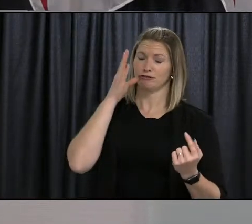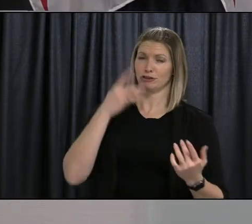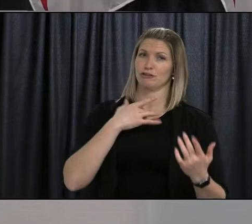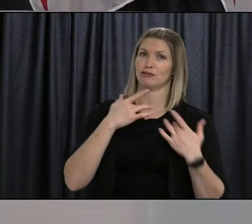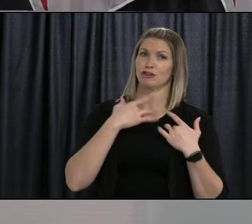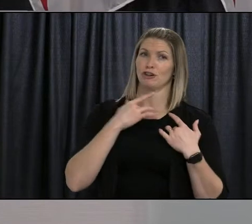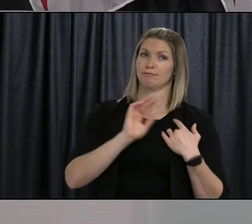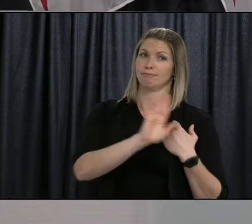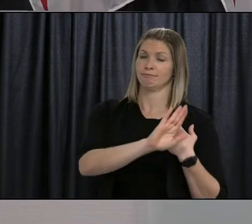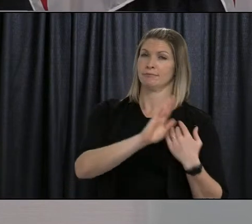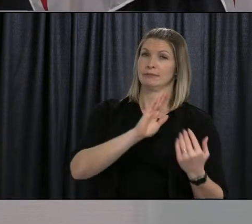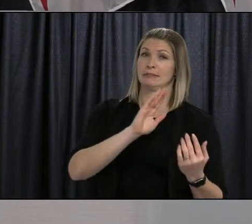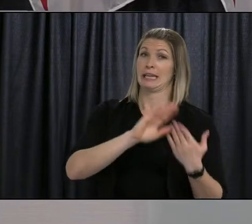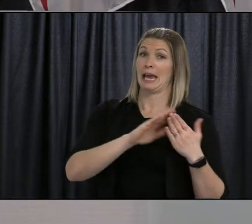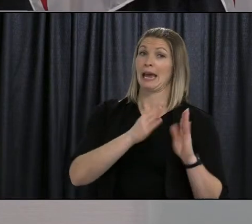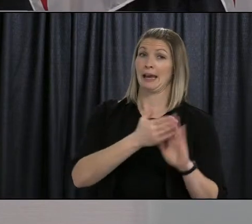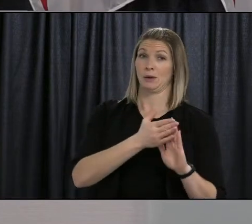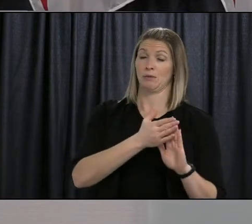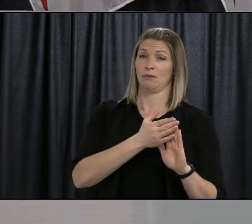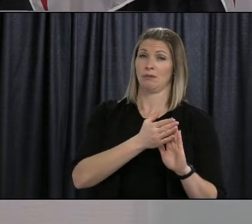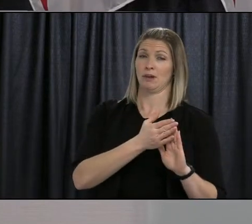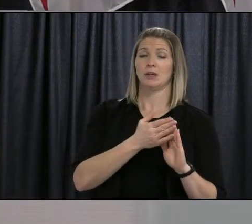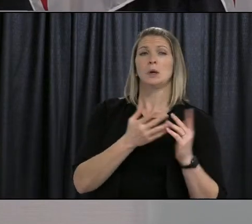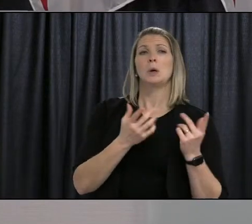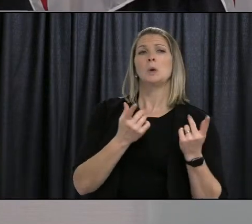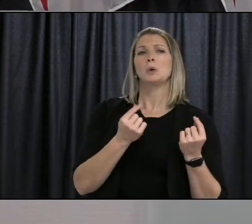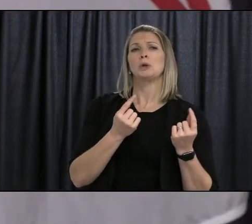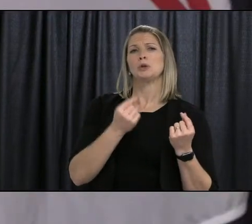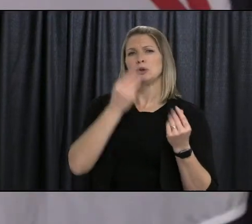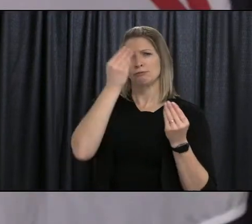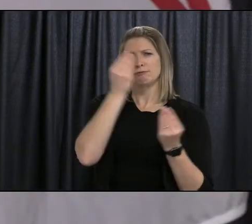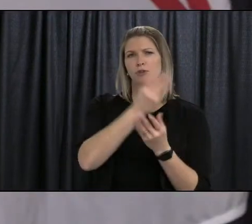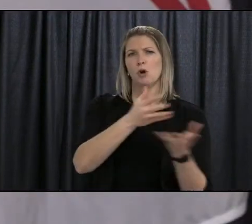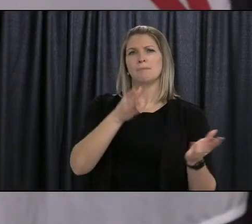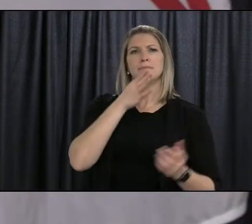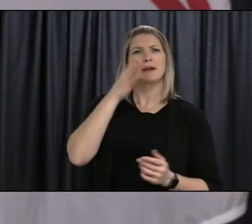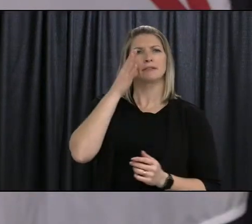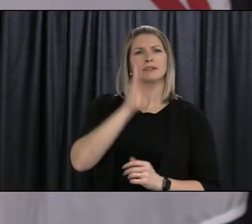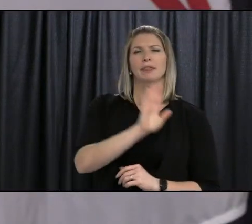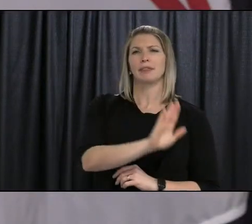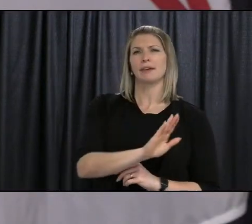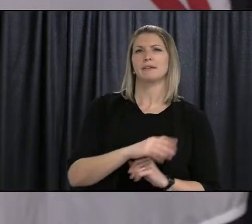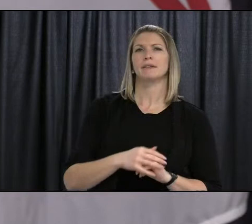be doing now, and how do you allay their fears? Well, certainly,